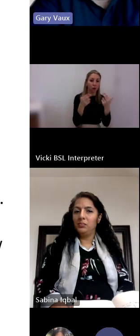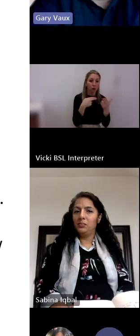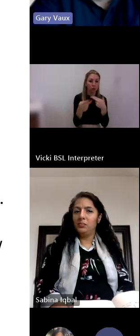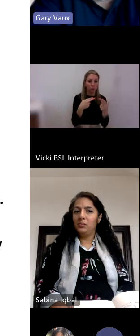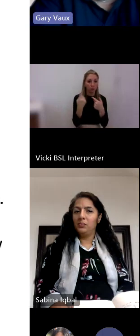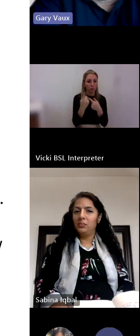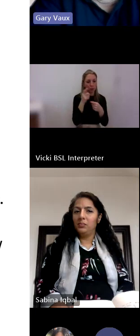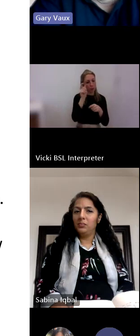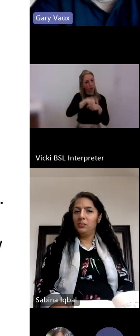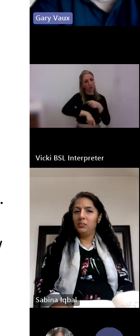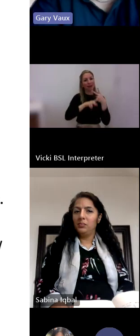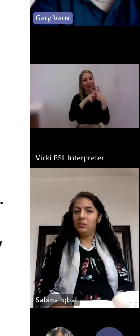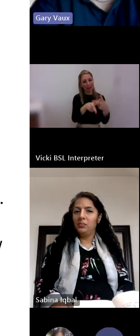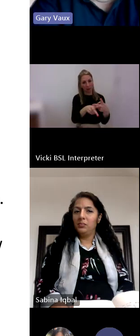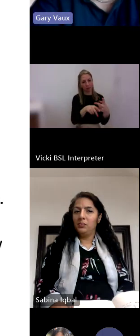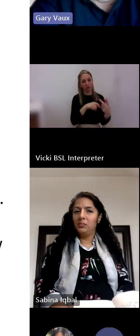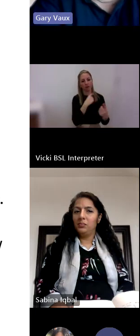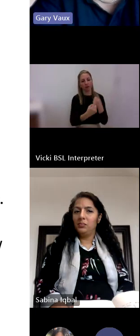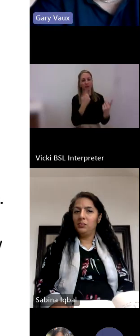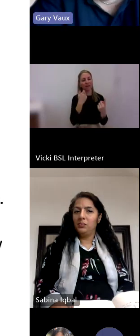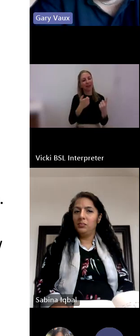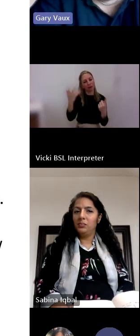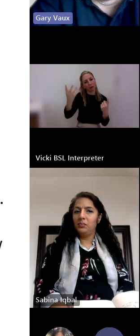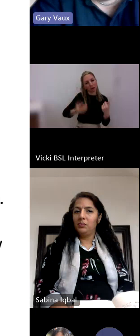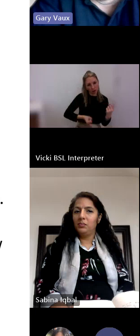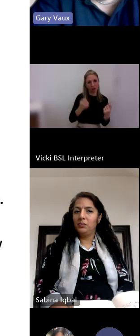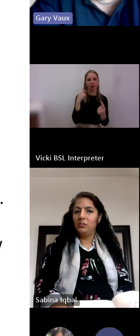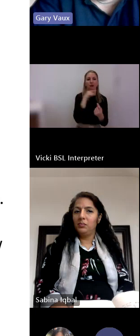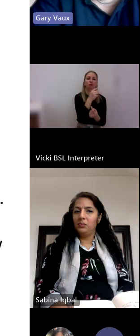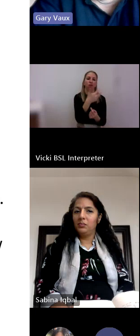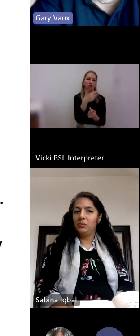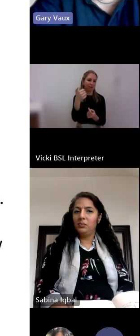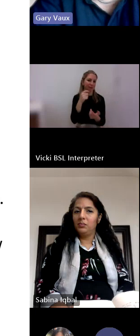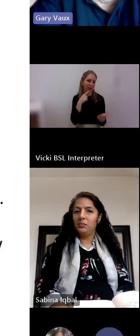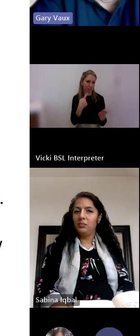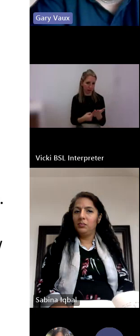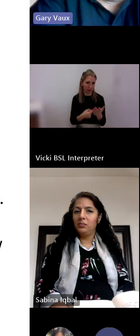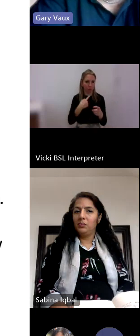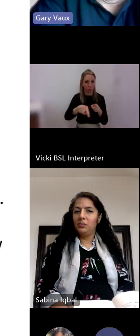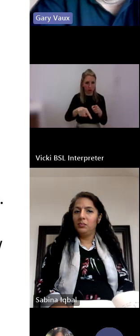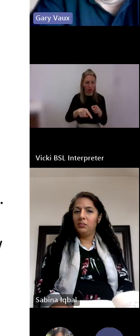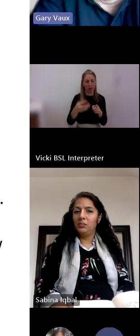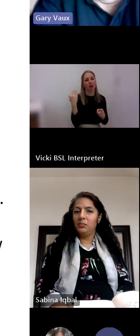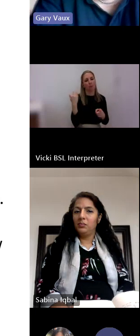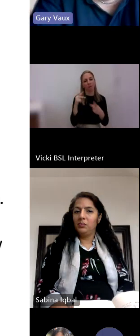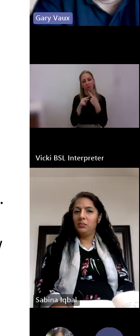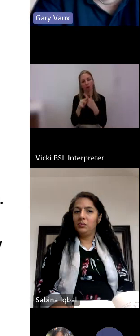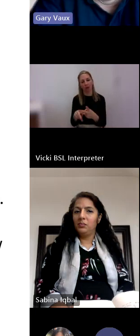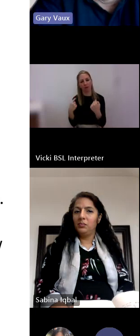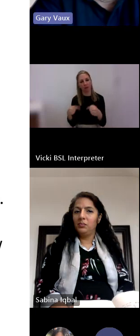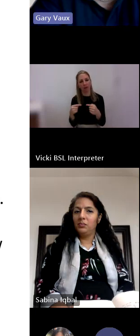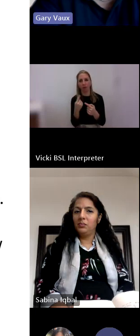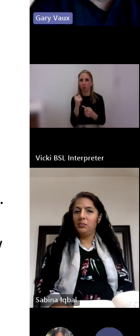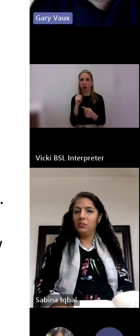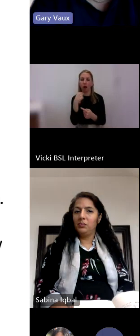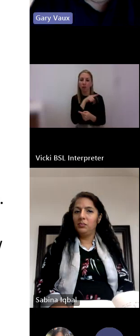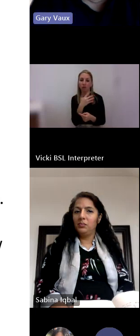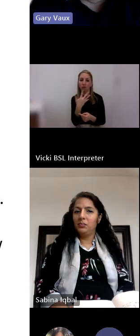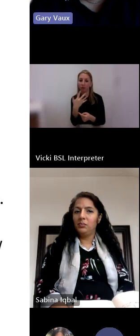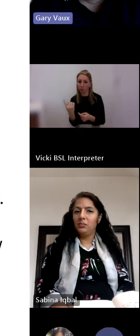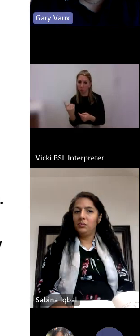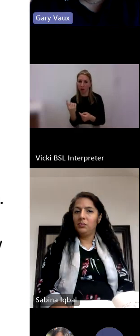now, from April, earn £196 a week before they lose carers allowance. Currently it's 151. It's